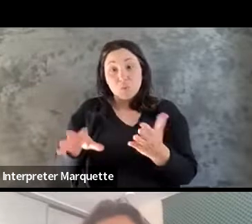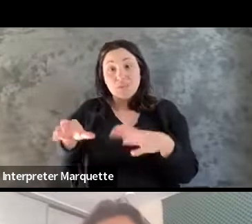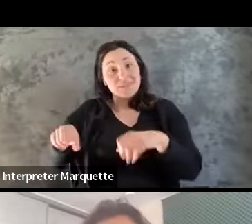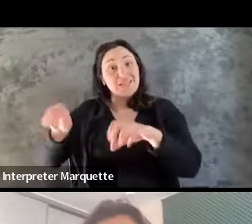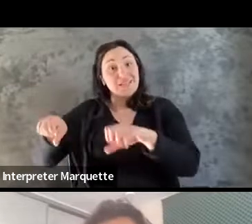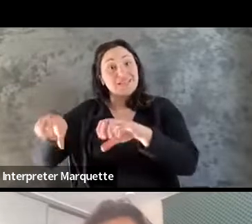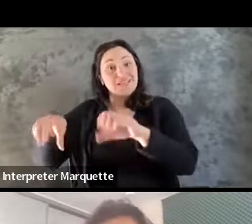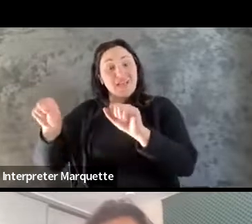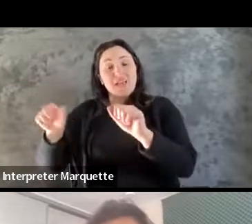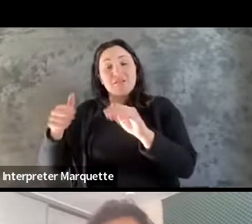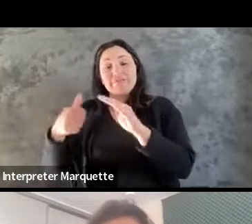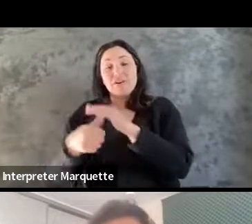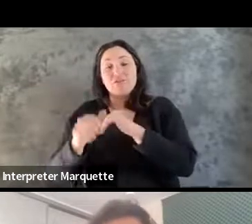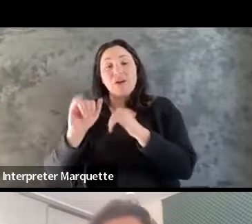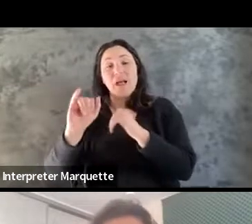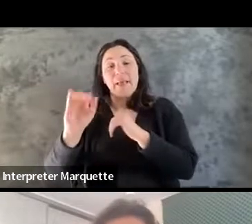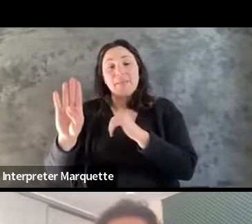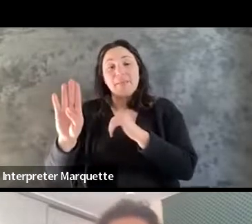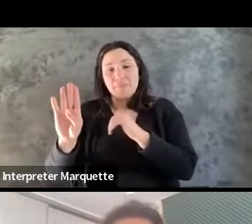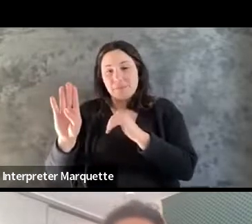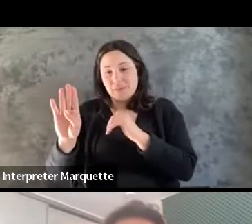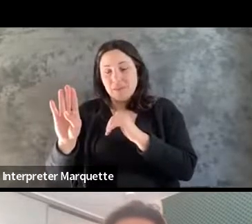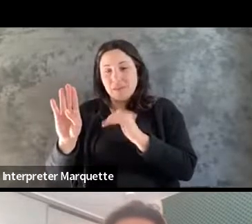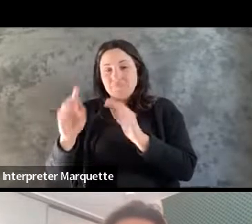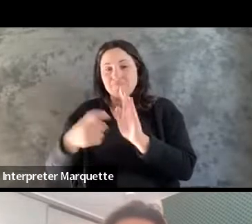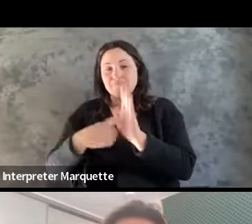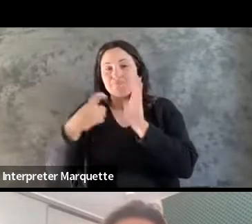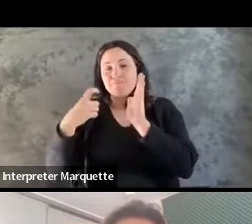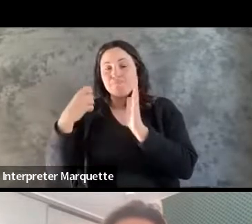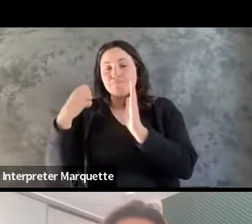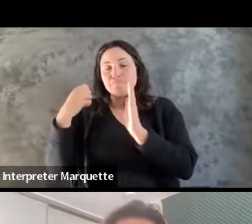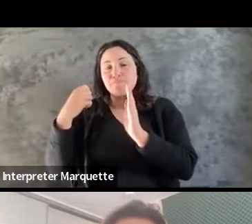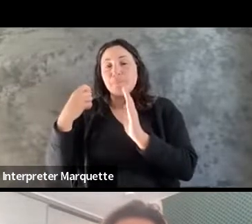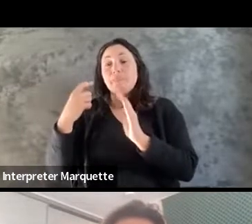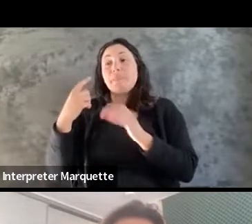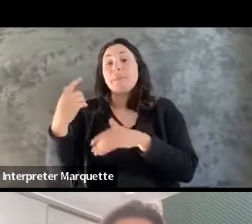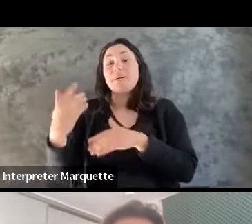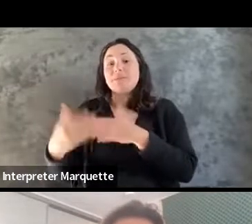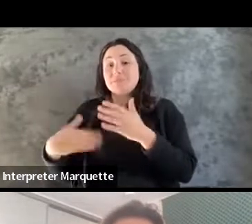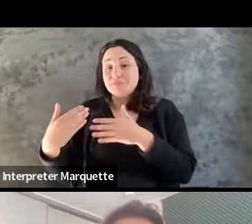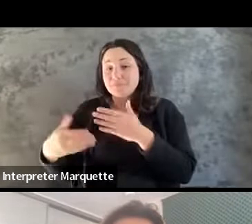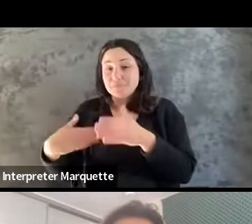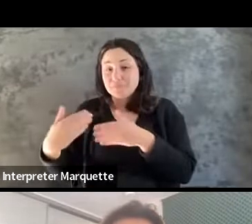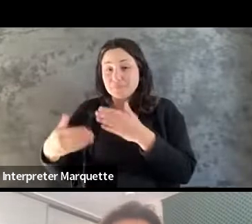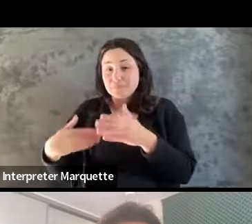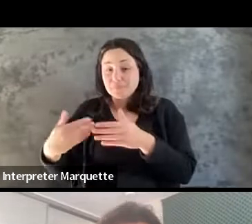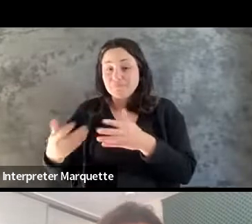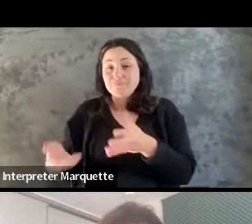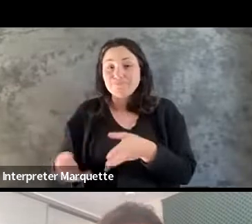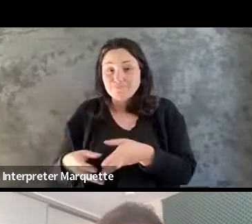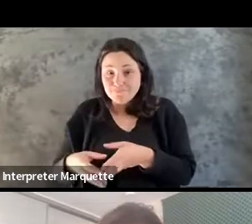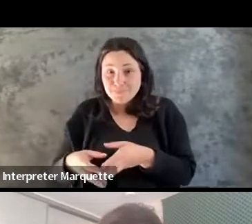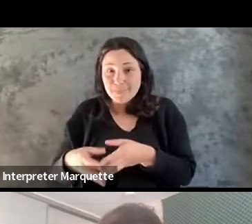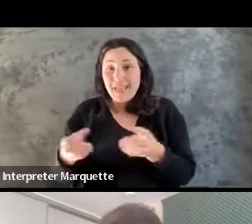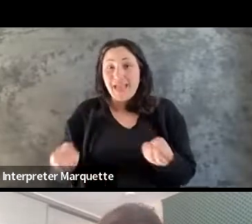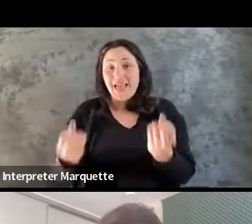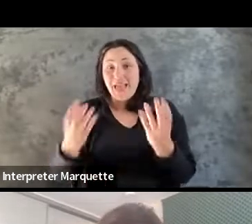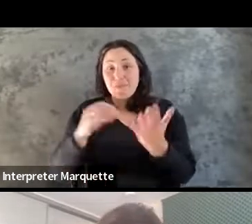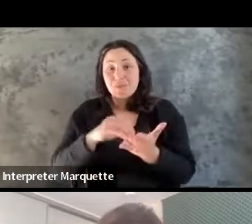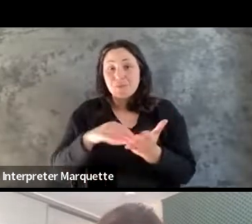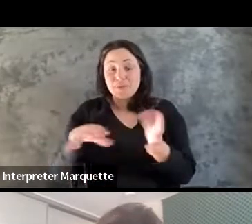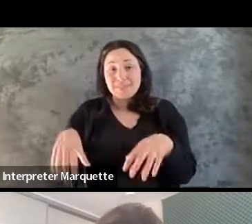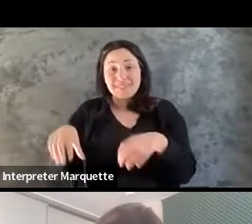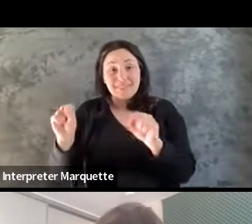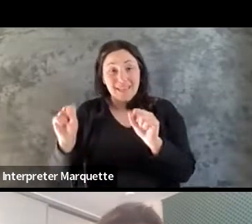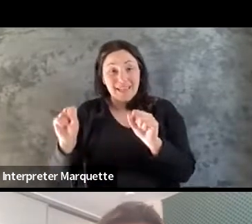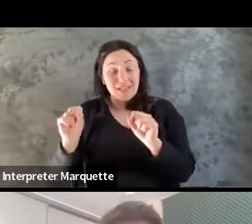the IB credential at San Diego High. What's happened over the years is that, quite frankly, the number of students taking German at